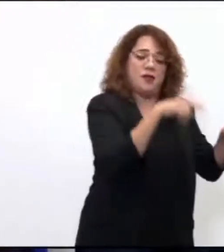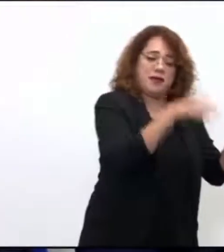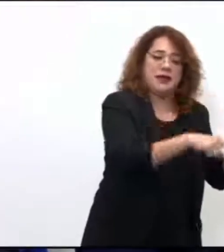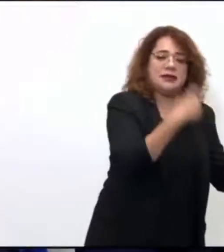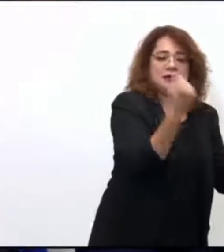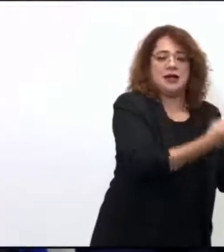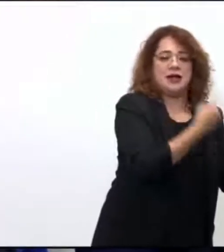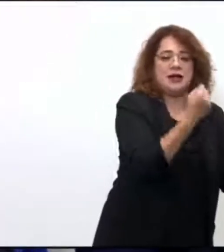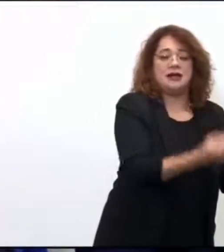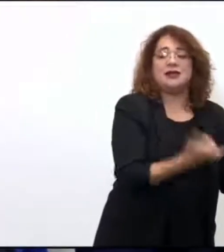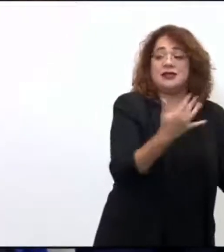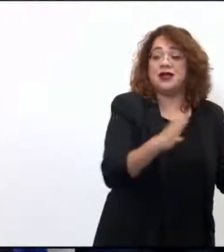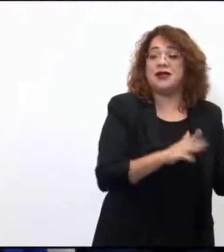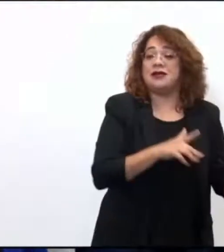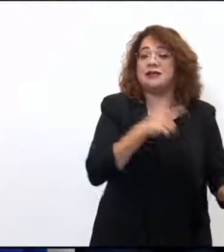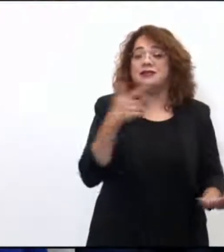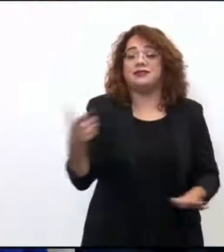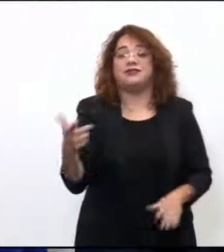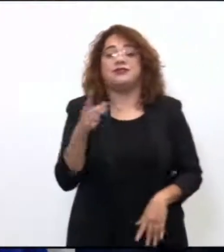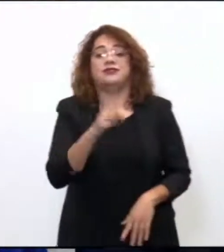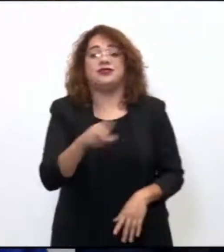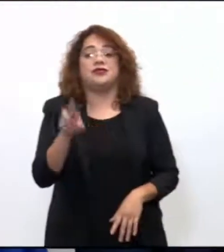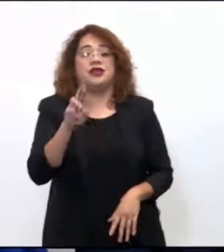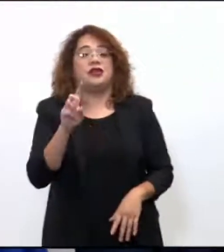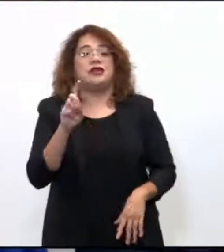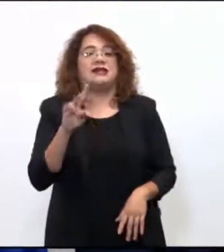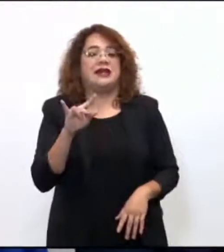update, and then if there's any questions, we'll do that. Thanks.